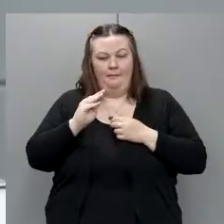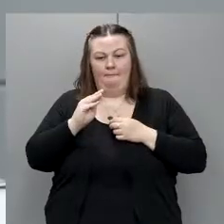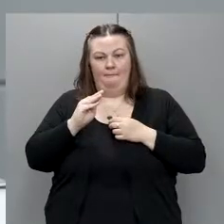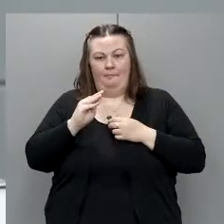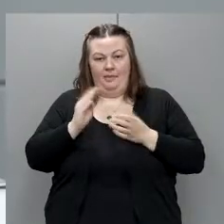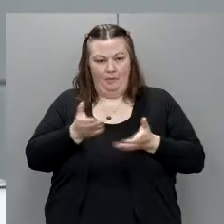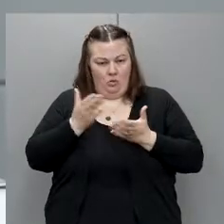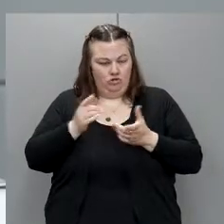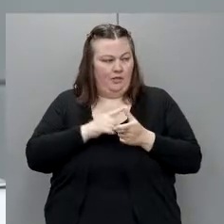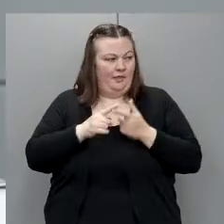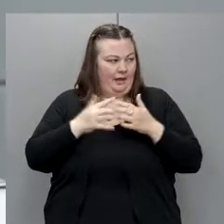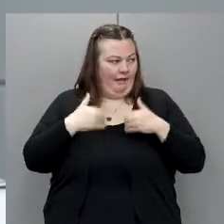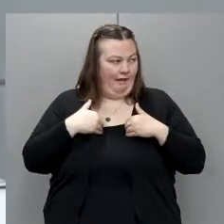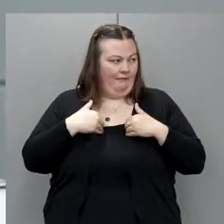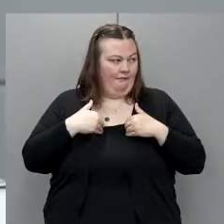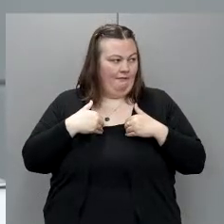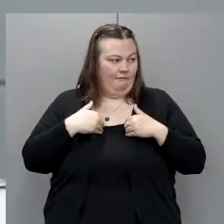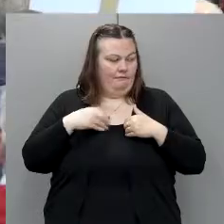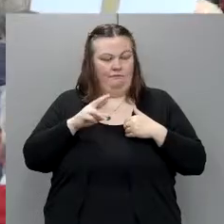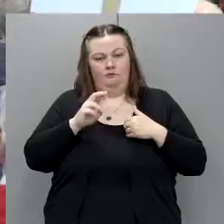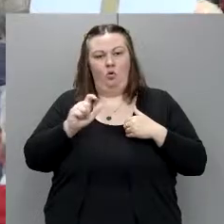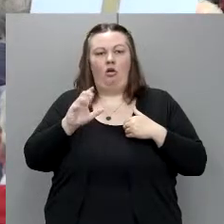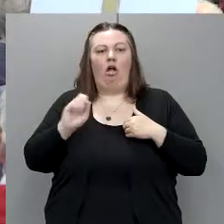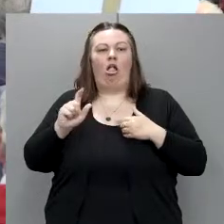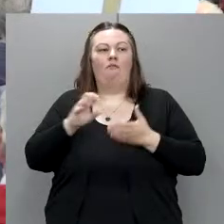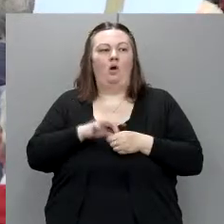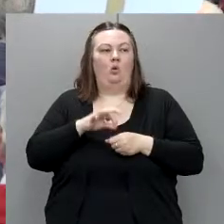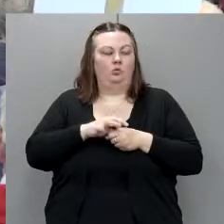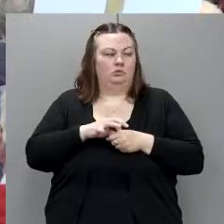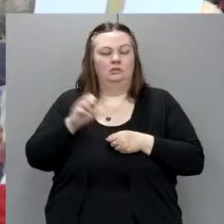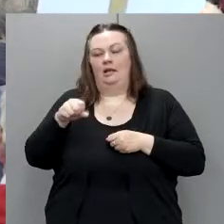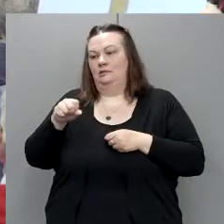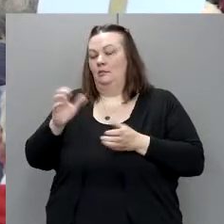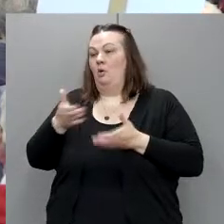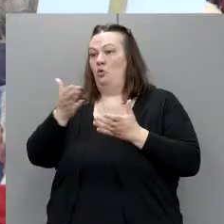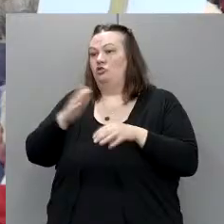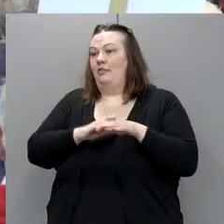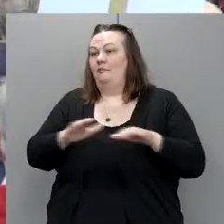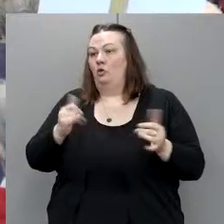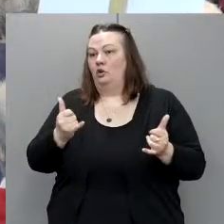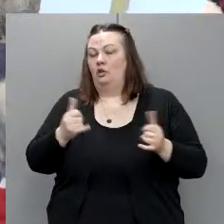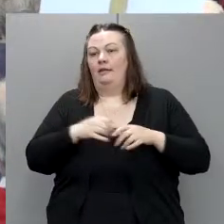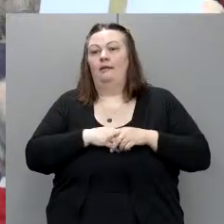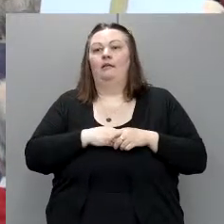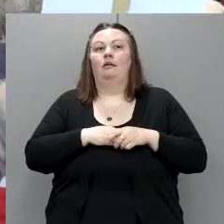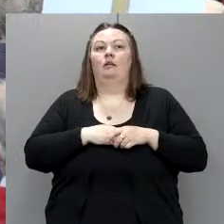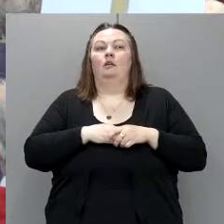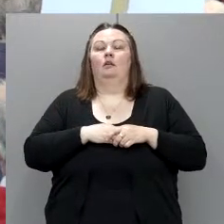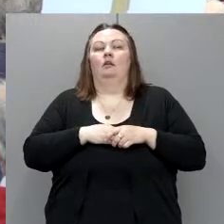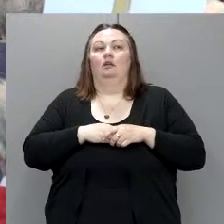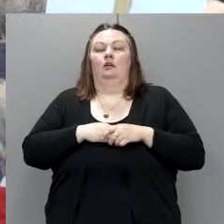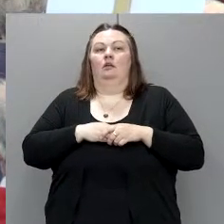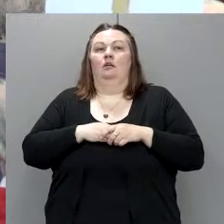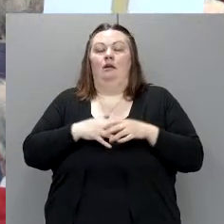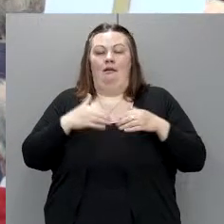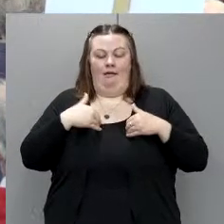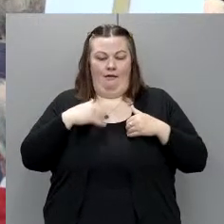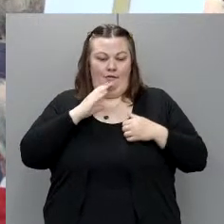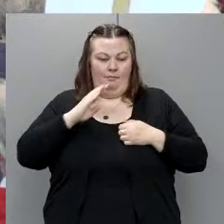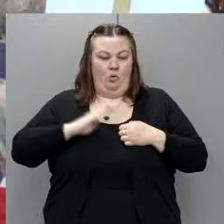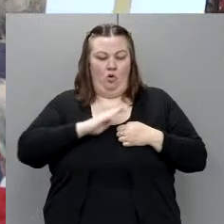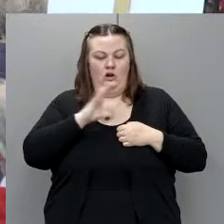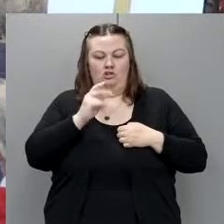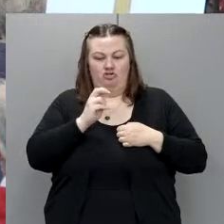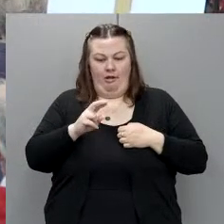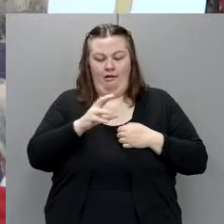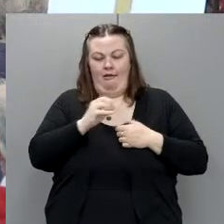and have a roll call vote? Yes, the motion on the floor is to have the board